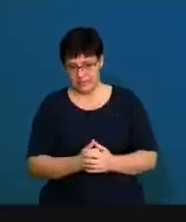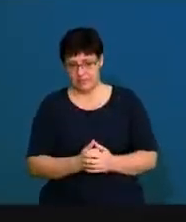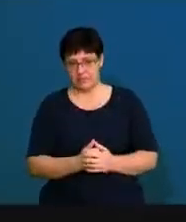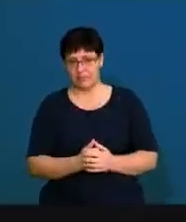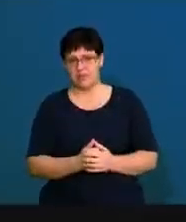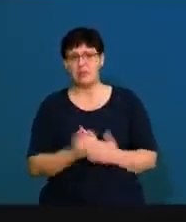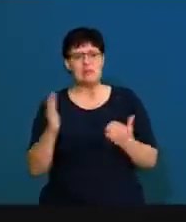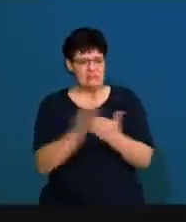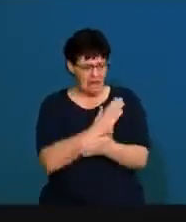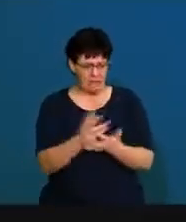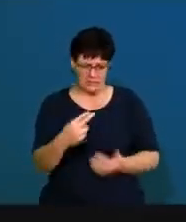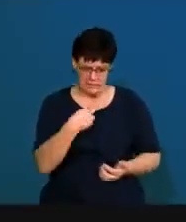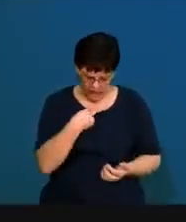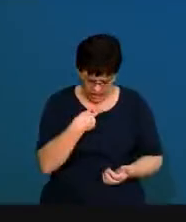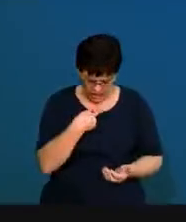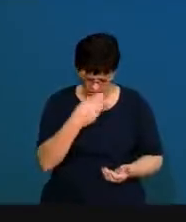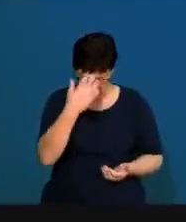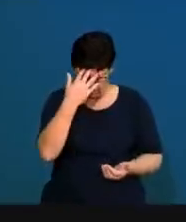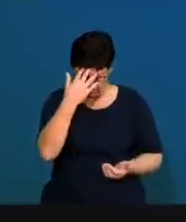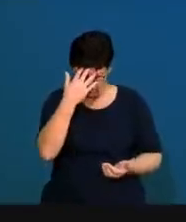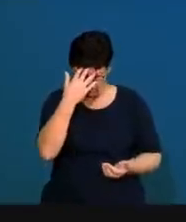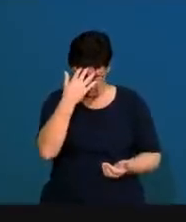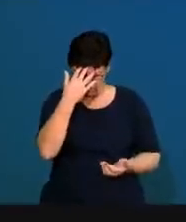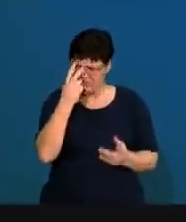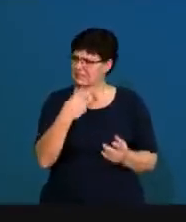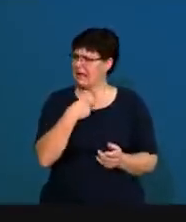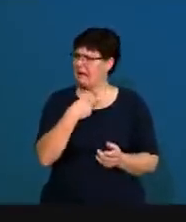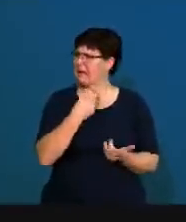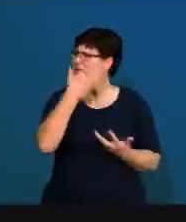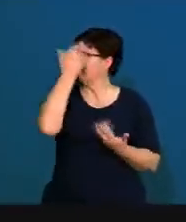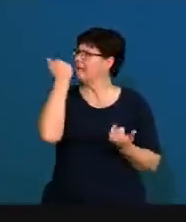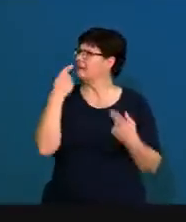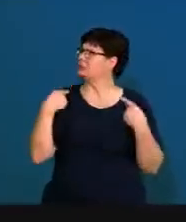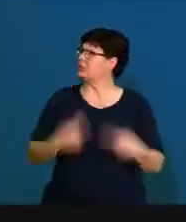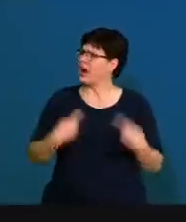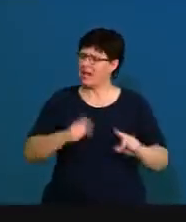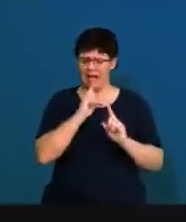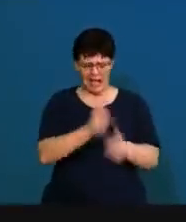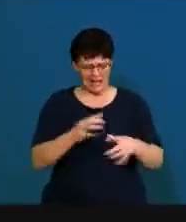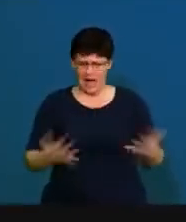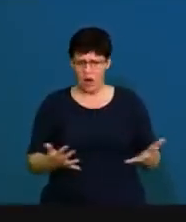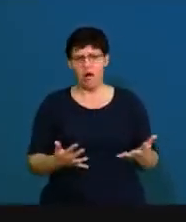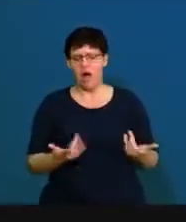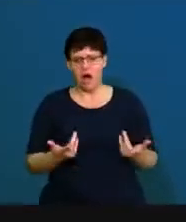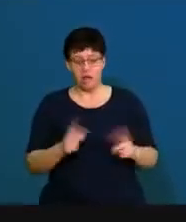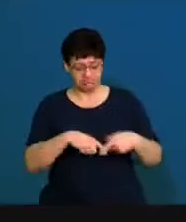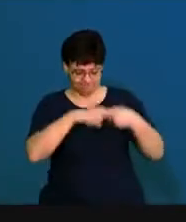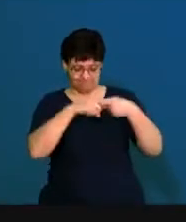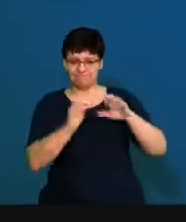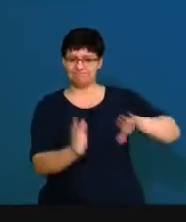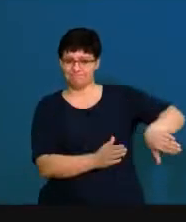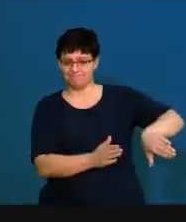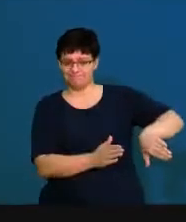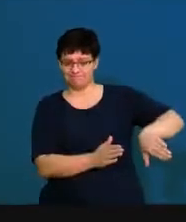get stuck, which is natural. Okay, do not spend a lot of time trying to struggle to answer that question by all means. When time is up for